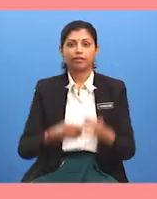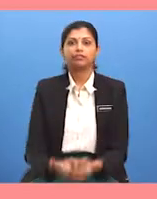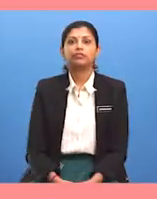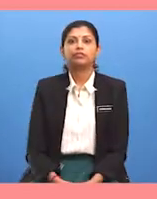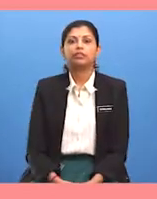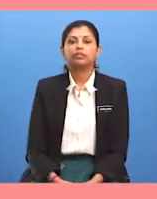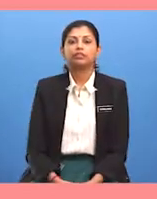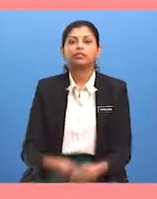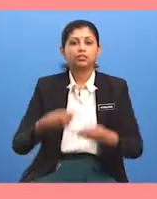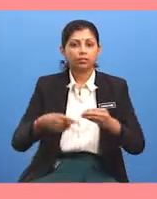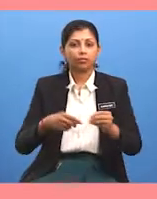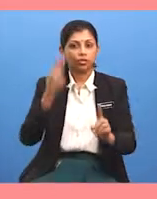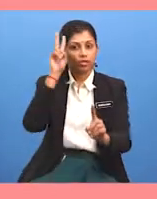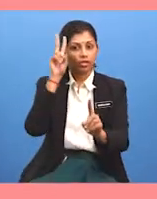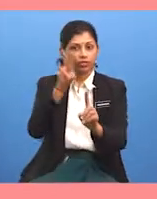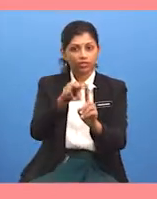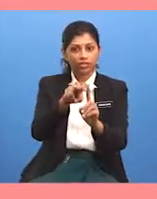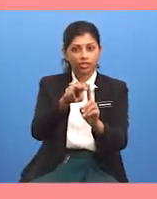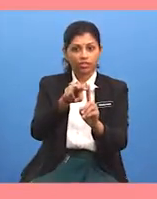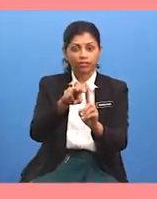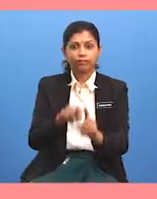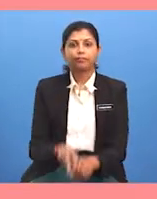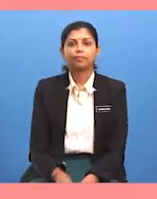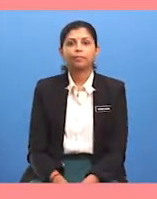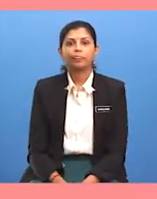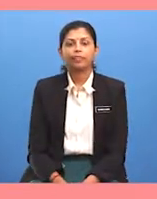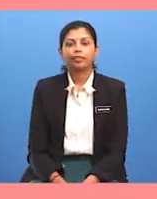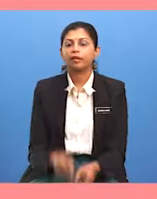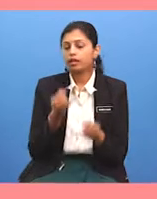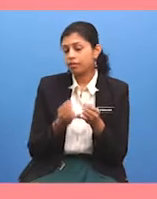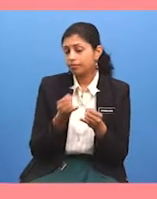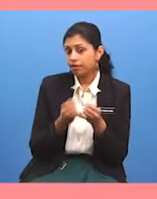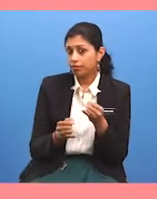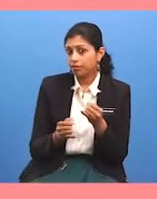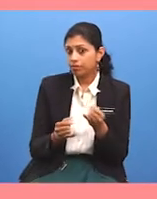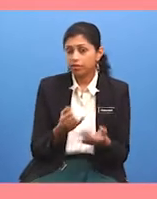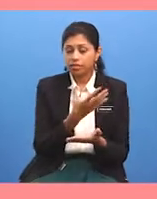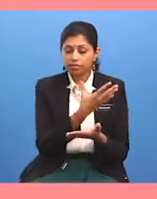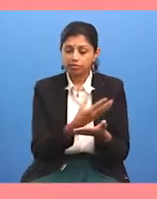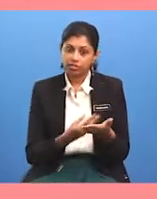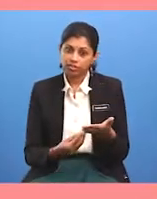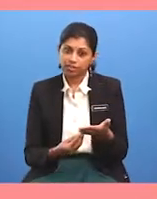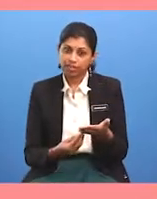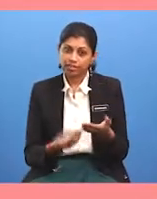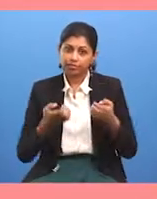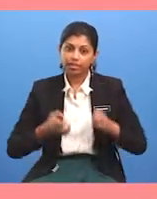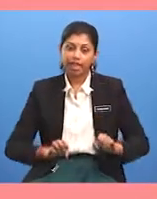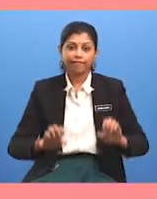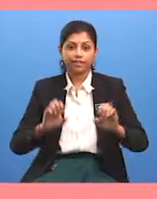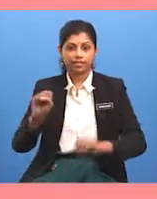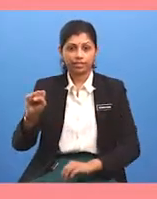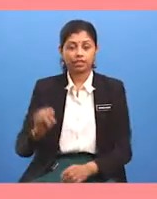mentions his vision for Microsoft, while the final paragraph touches on his